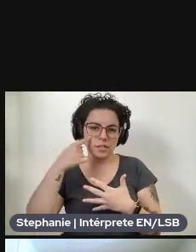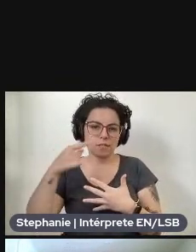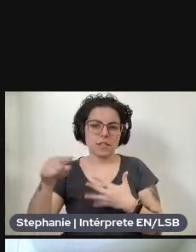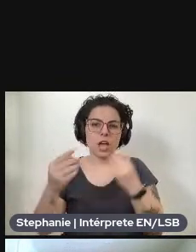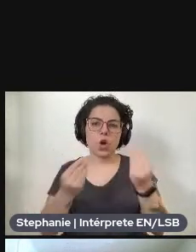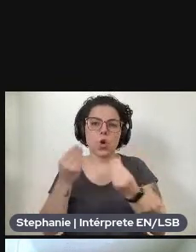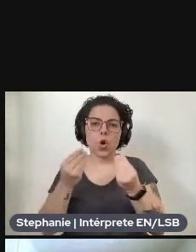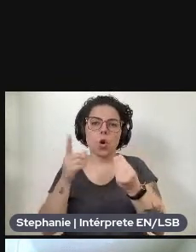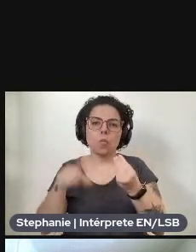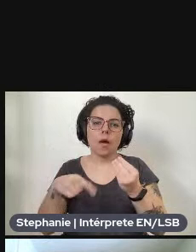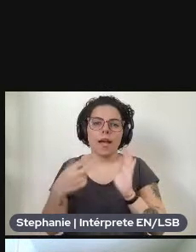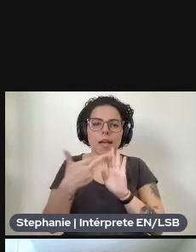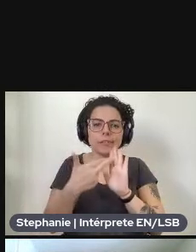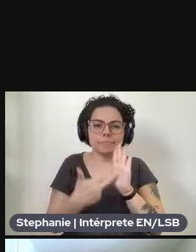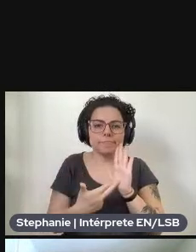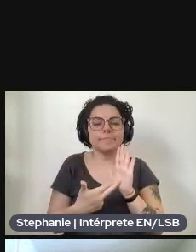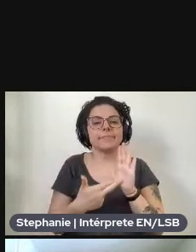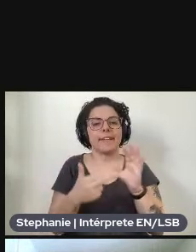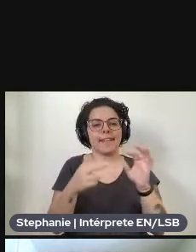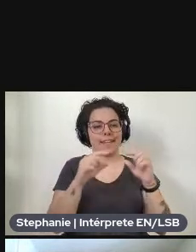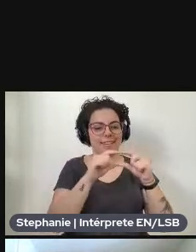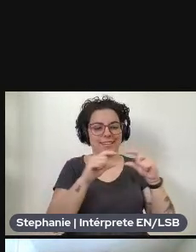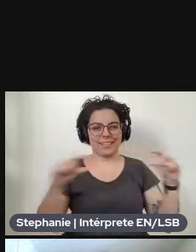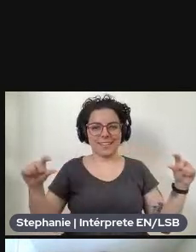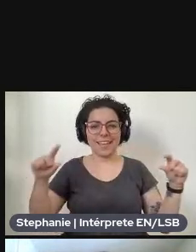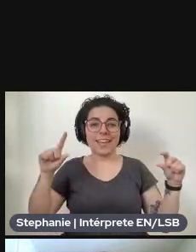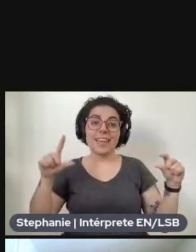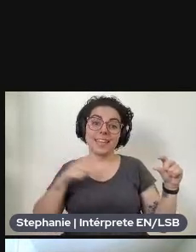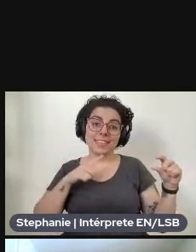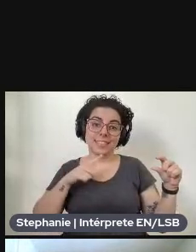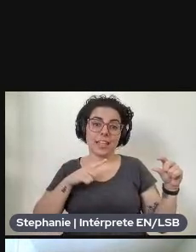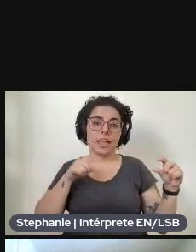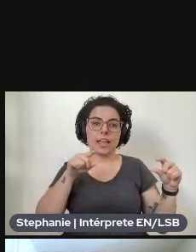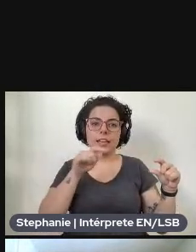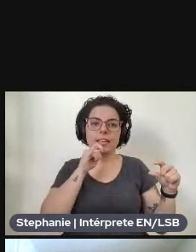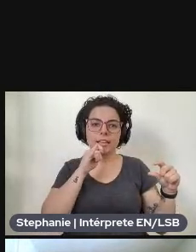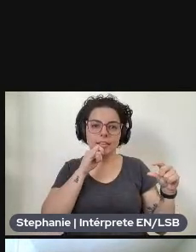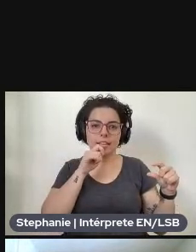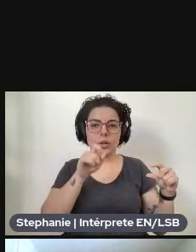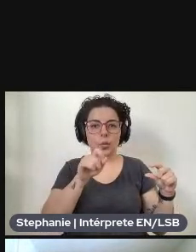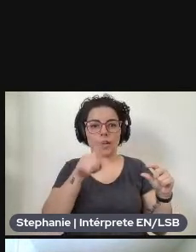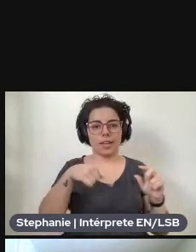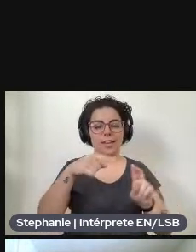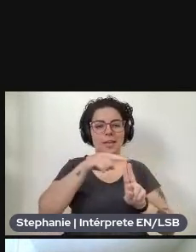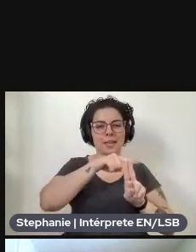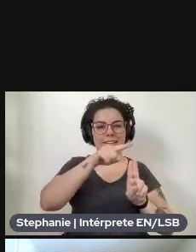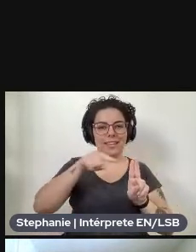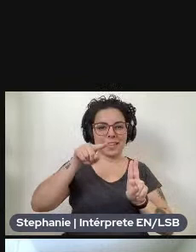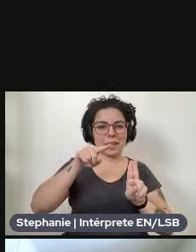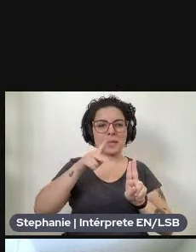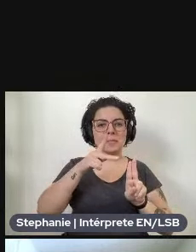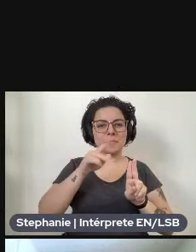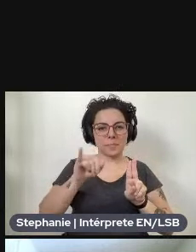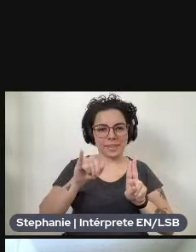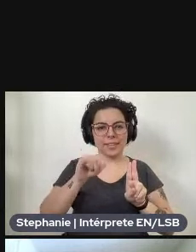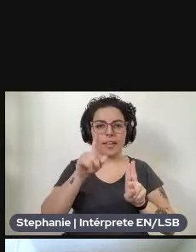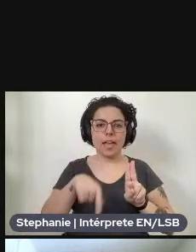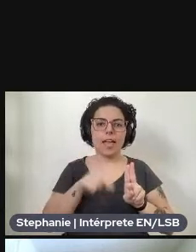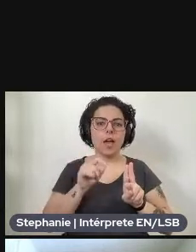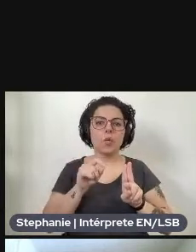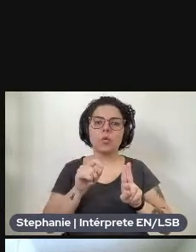frames. In this frame, P is any operator that is grammatical